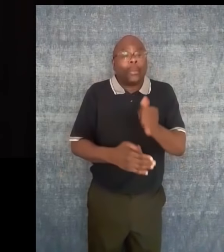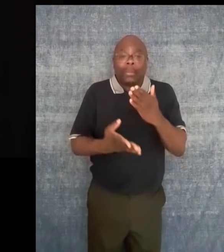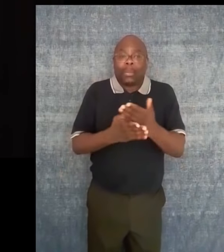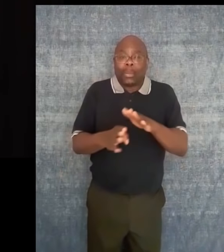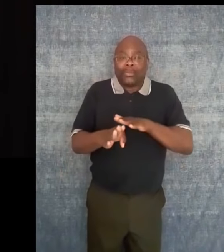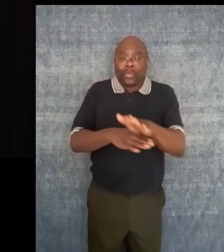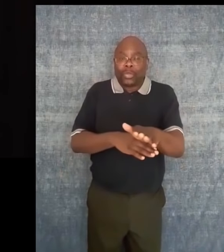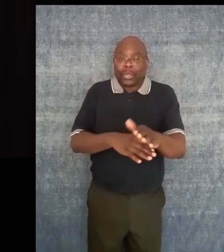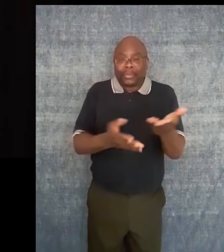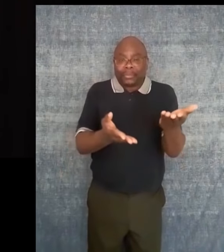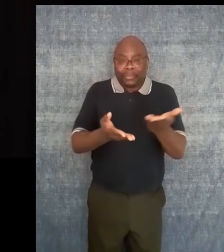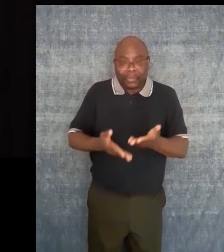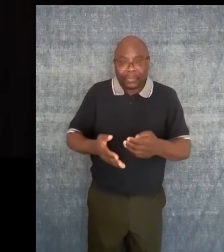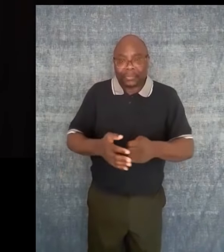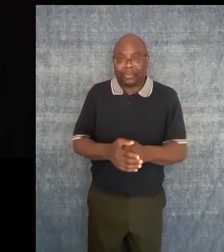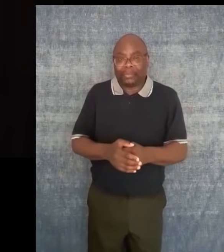the future.